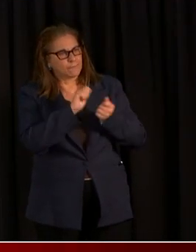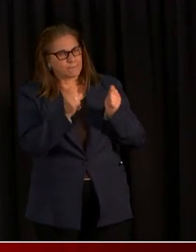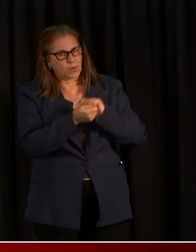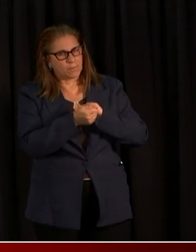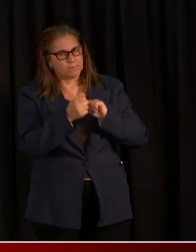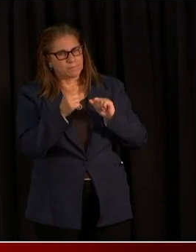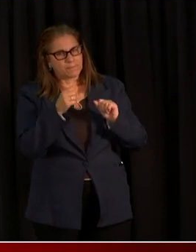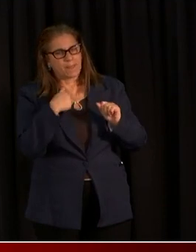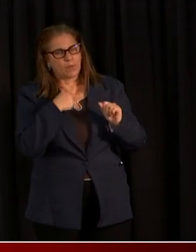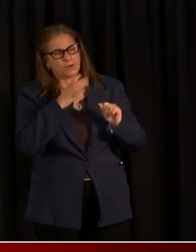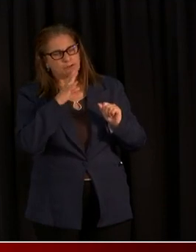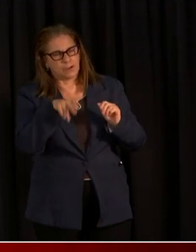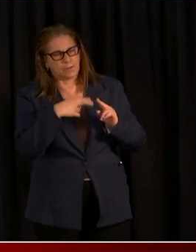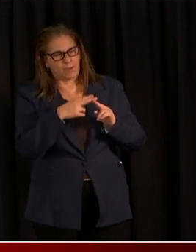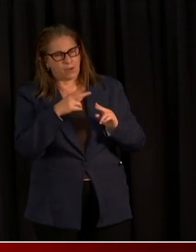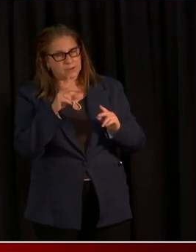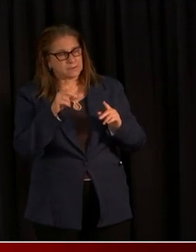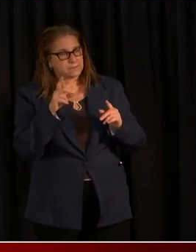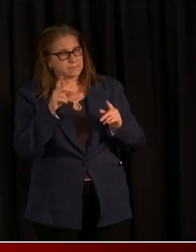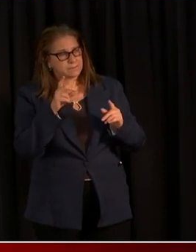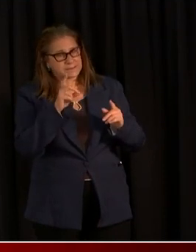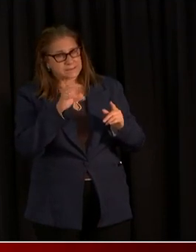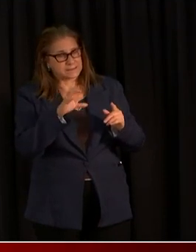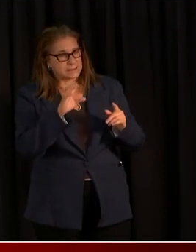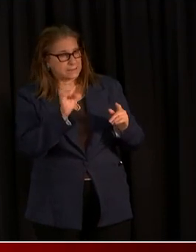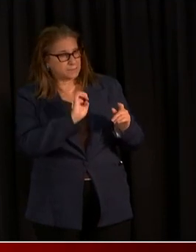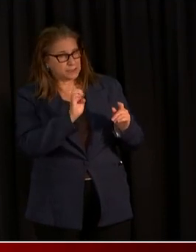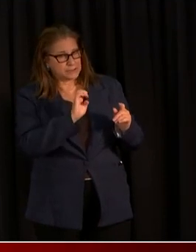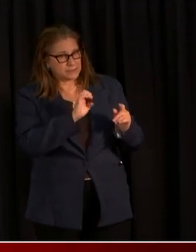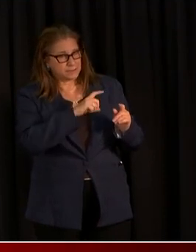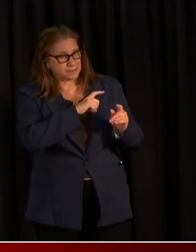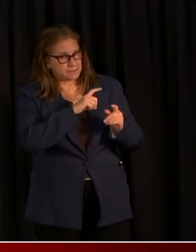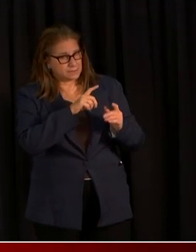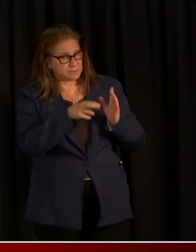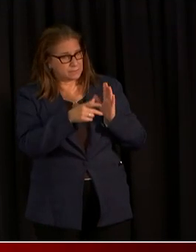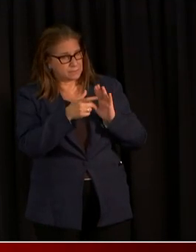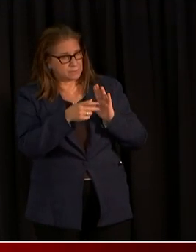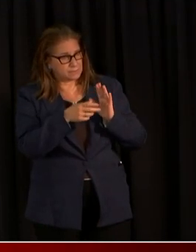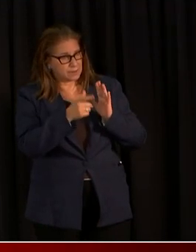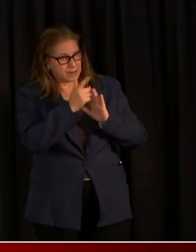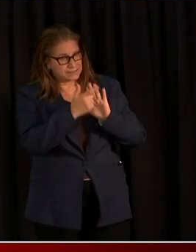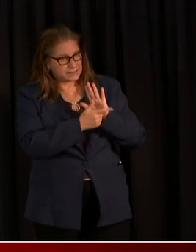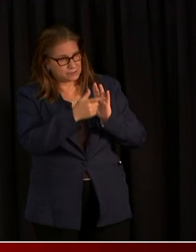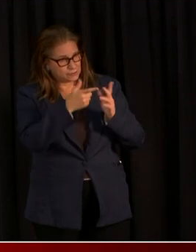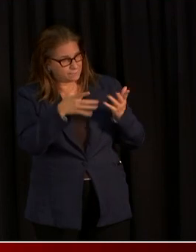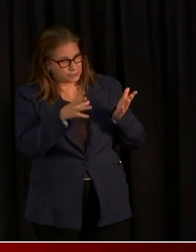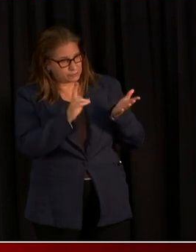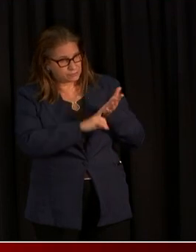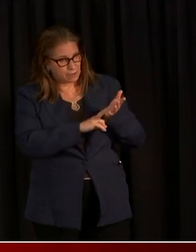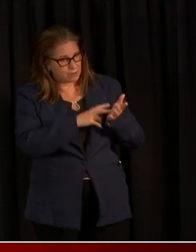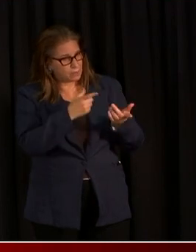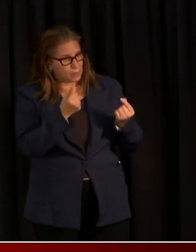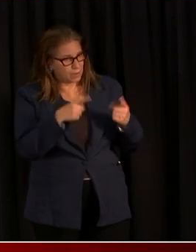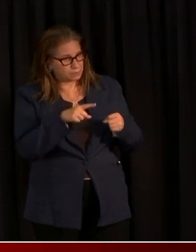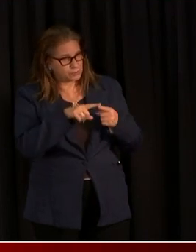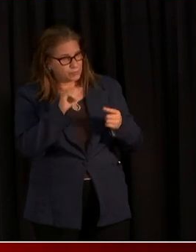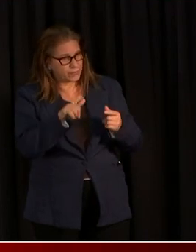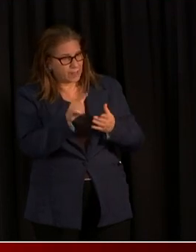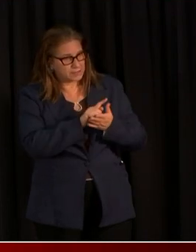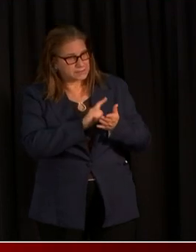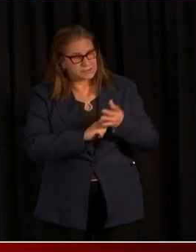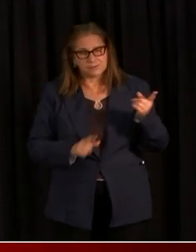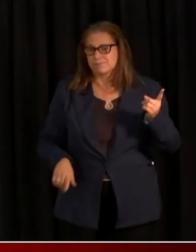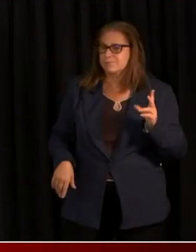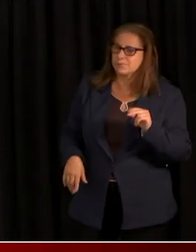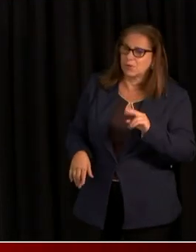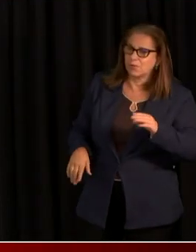council emergency legislation made it to your desk. I know you reviewed it. Have you signed that yet? What's the status of that on your desk? I